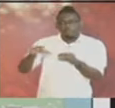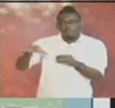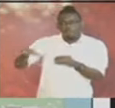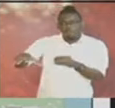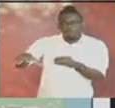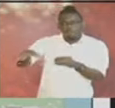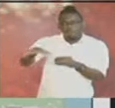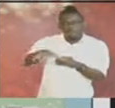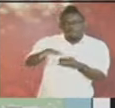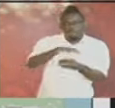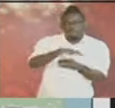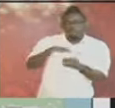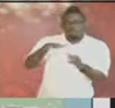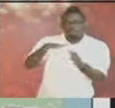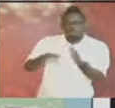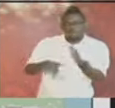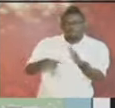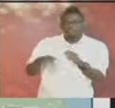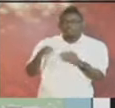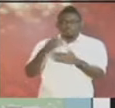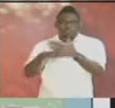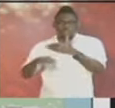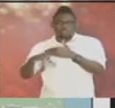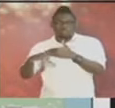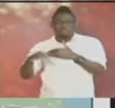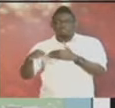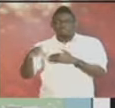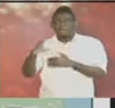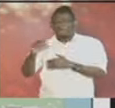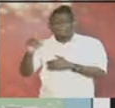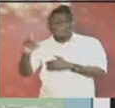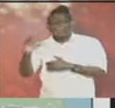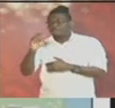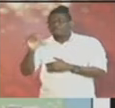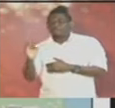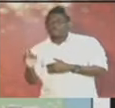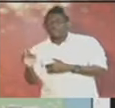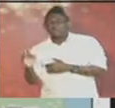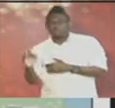1 being in Chagonas, 1 being in San Fernando, and 1 being in that Diego Martin